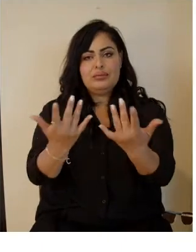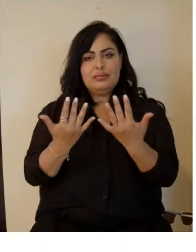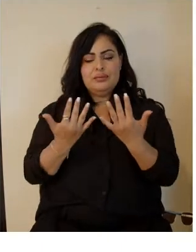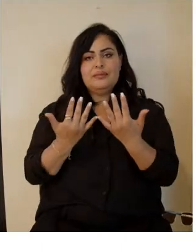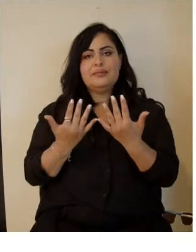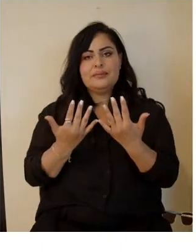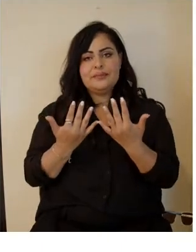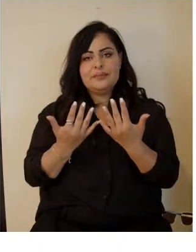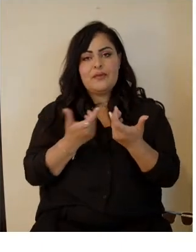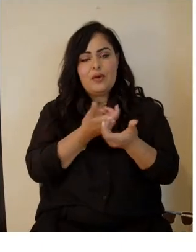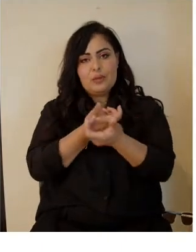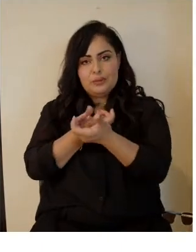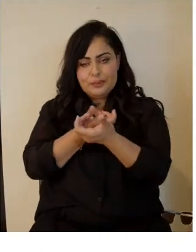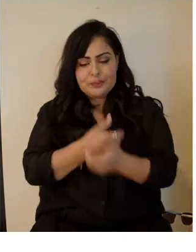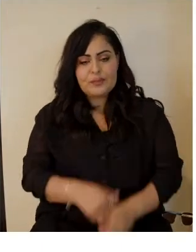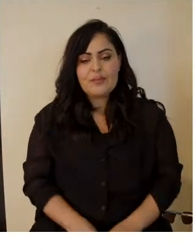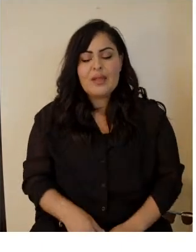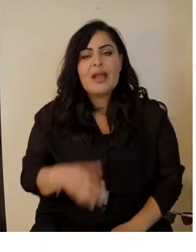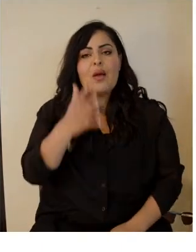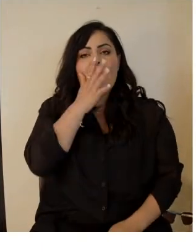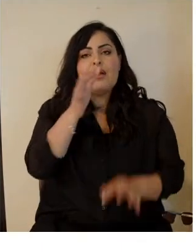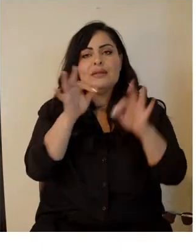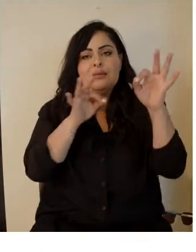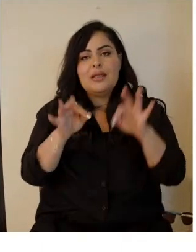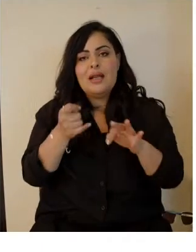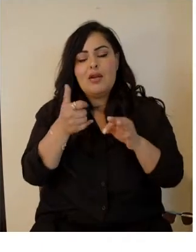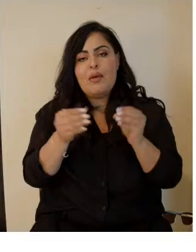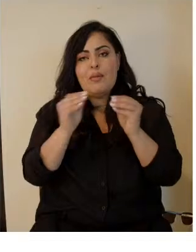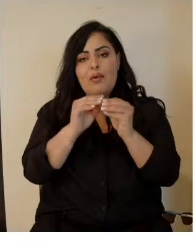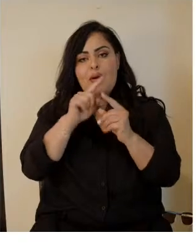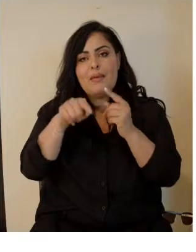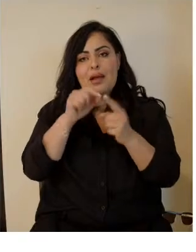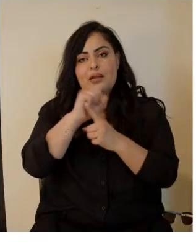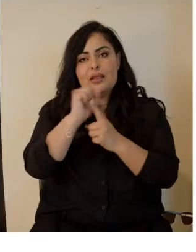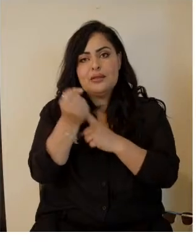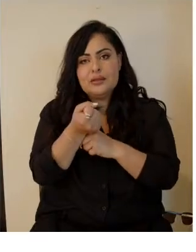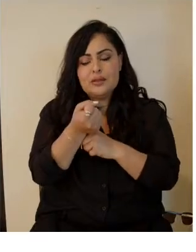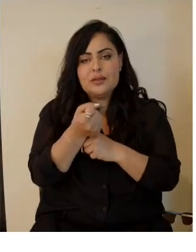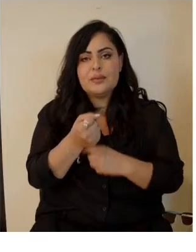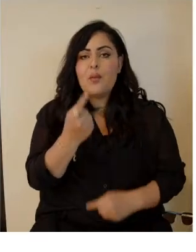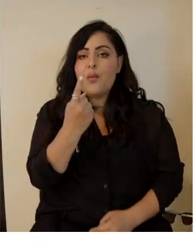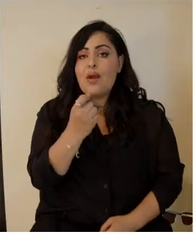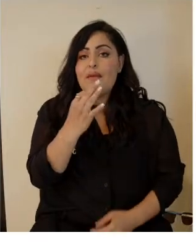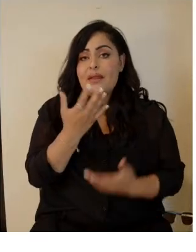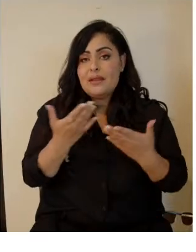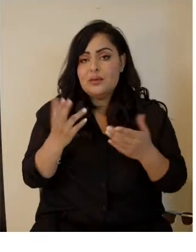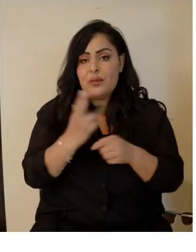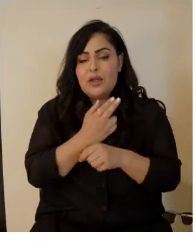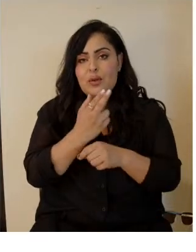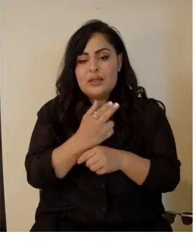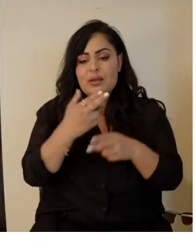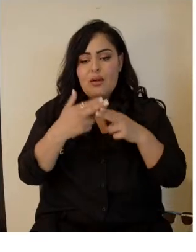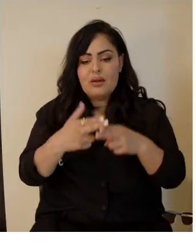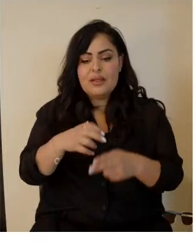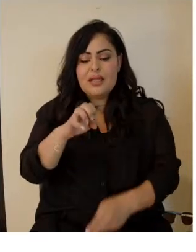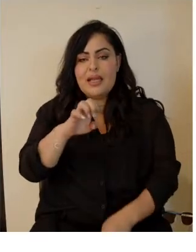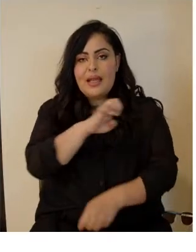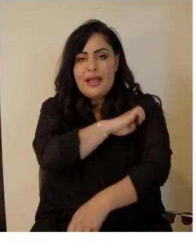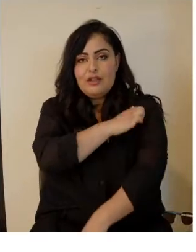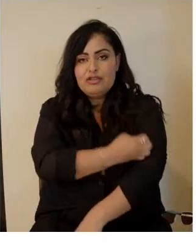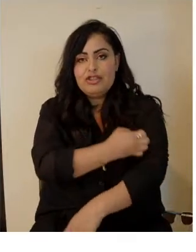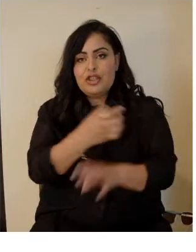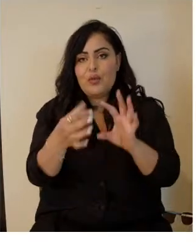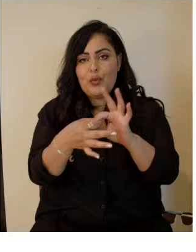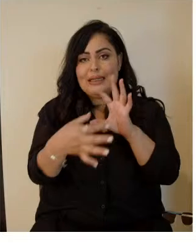talk a little bit about conditions right now. One of the indices that we use is called the energy release component.